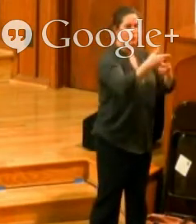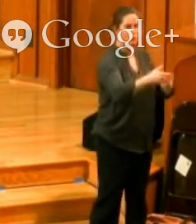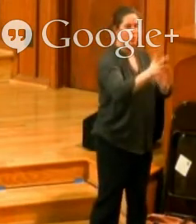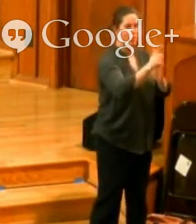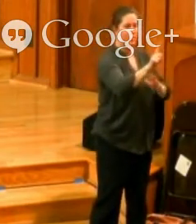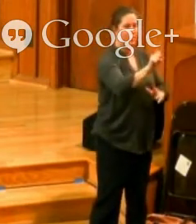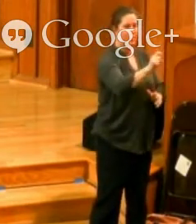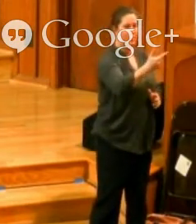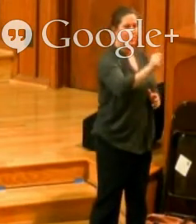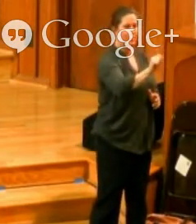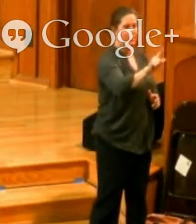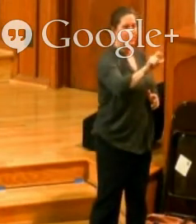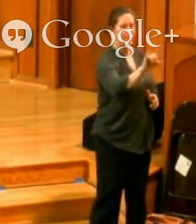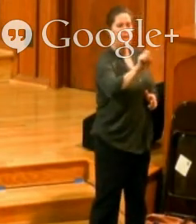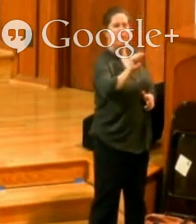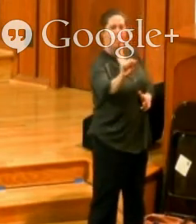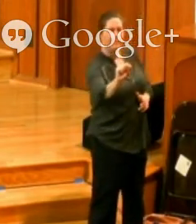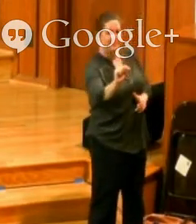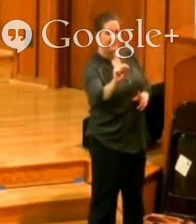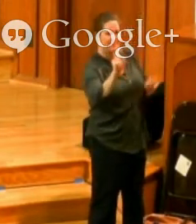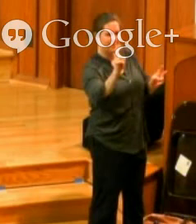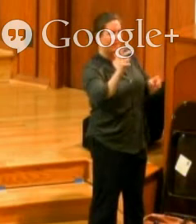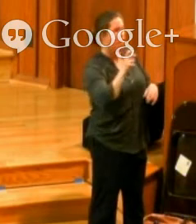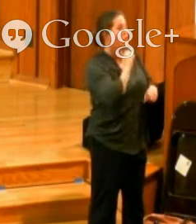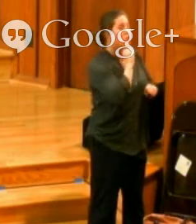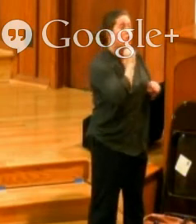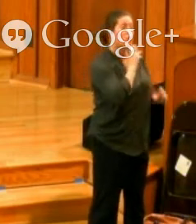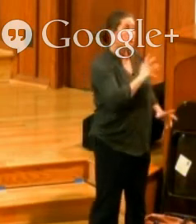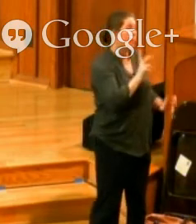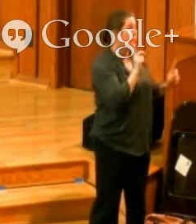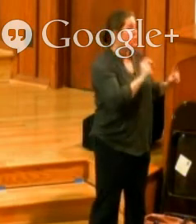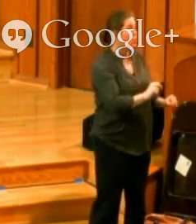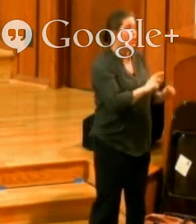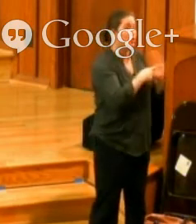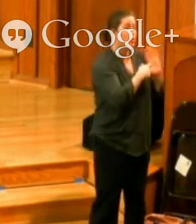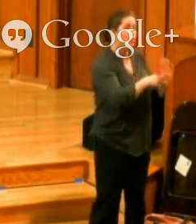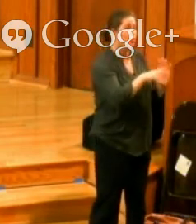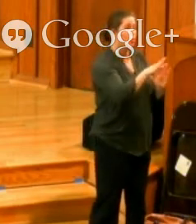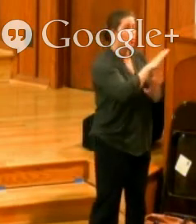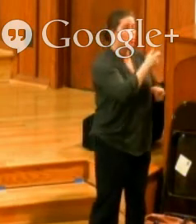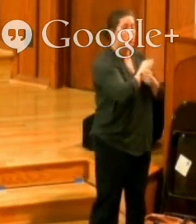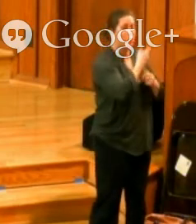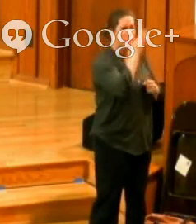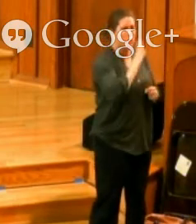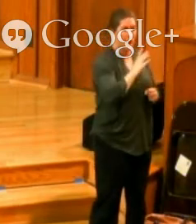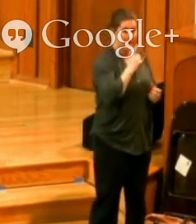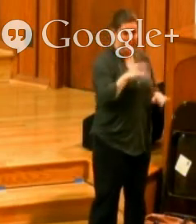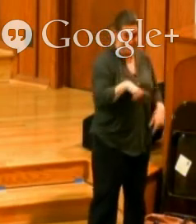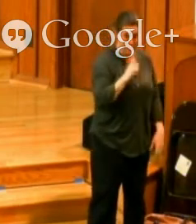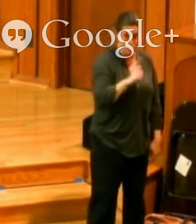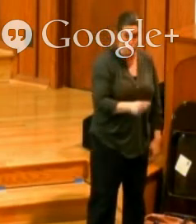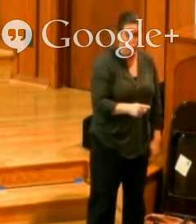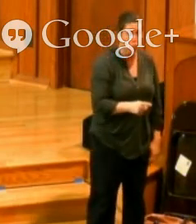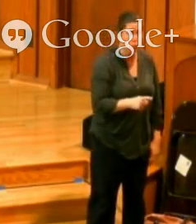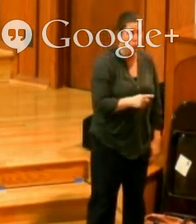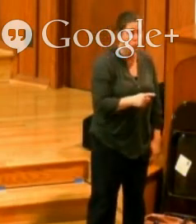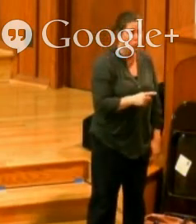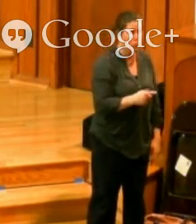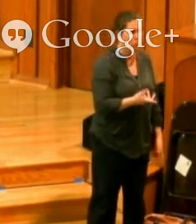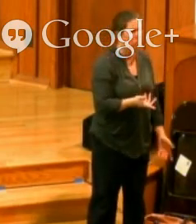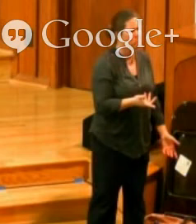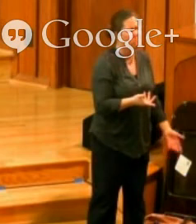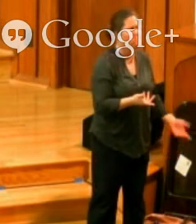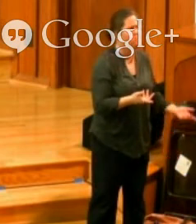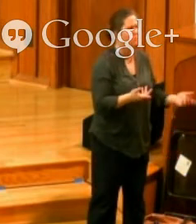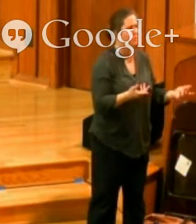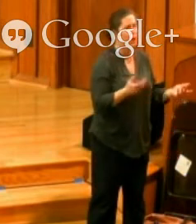do. There's nothing you can do to demonstrate your love for God. But is that true? That's like